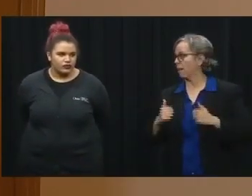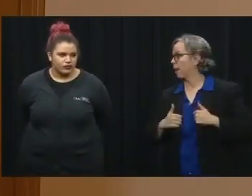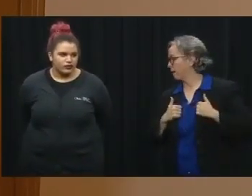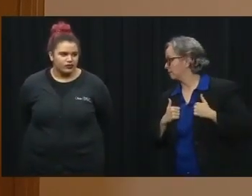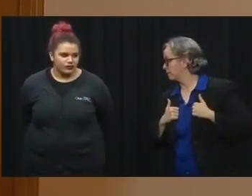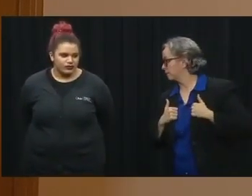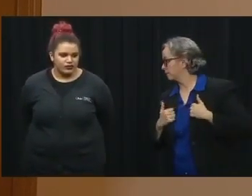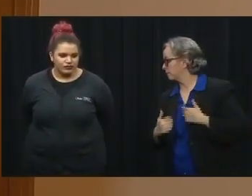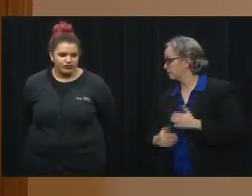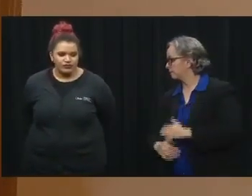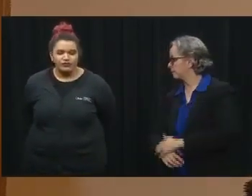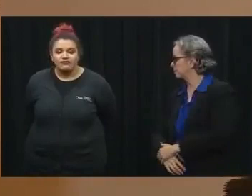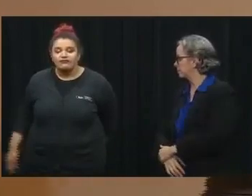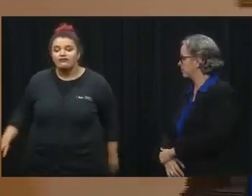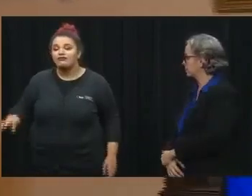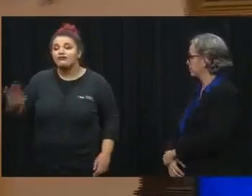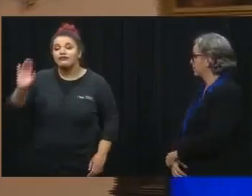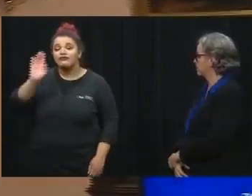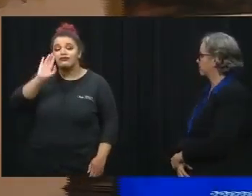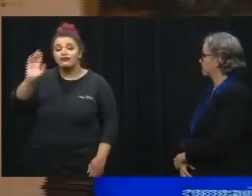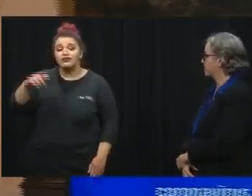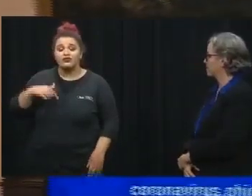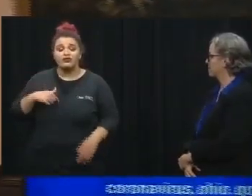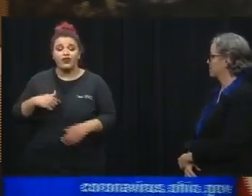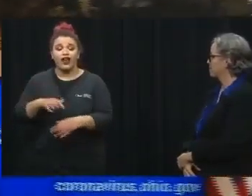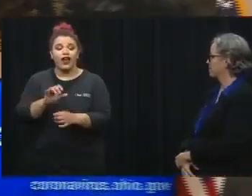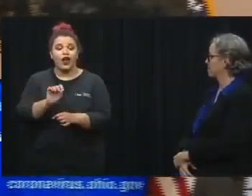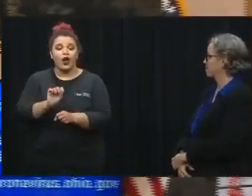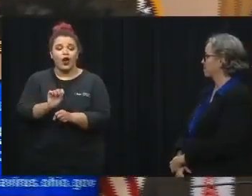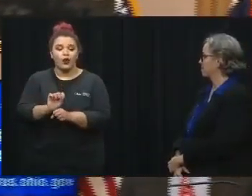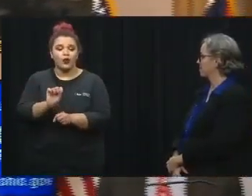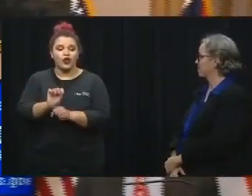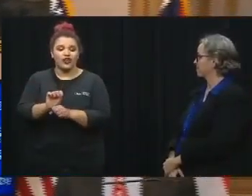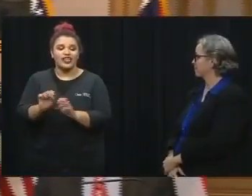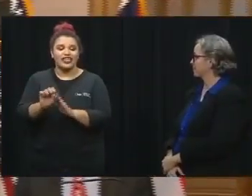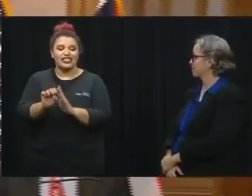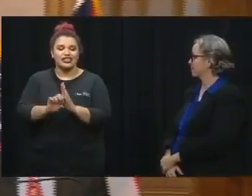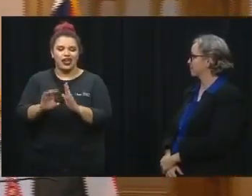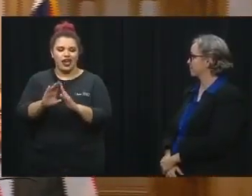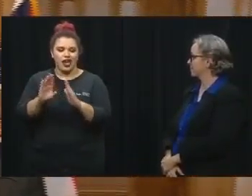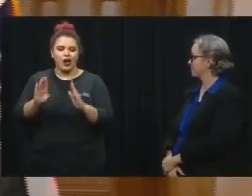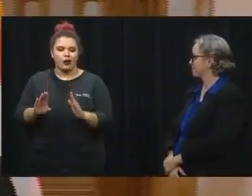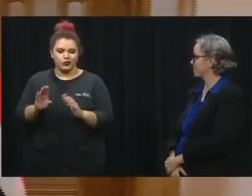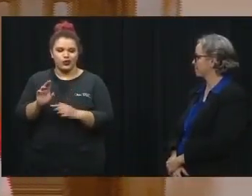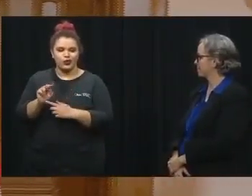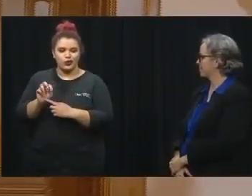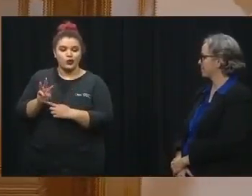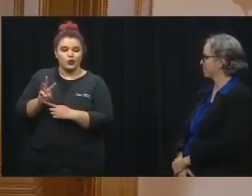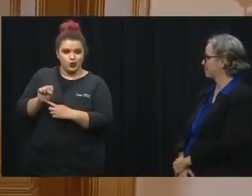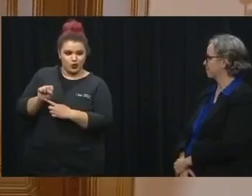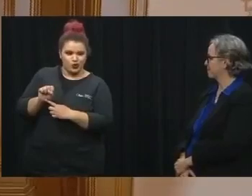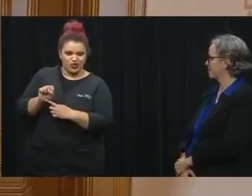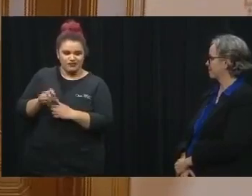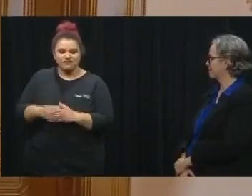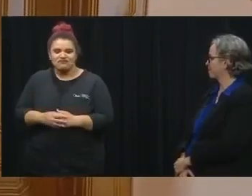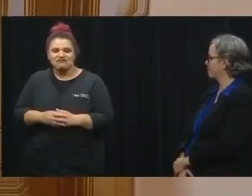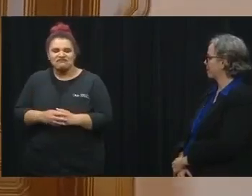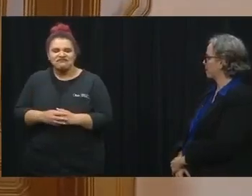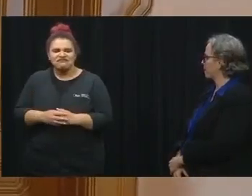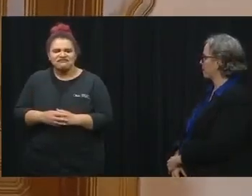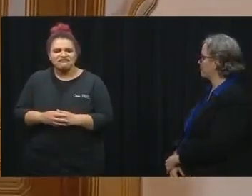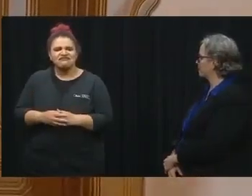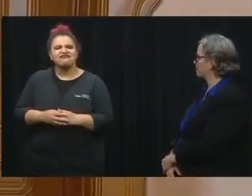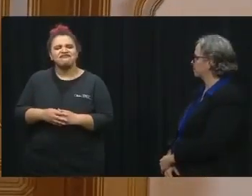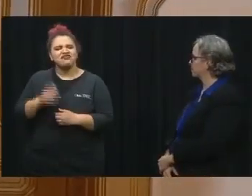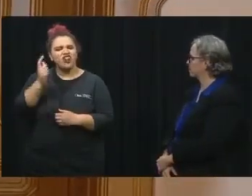Hi, Governor. Andy Chow with Ohio Public Radio and Television's State House News Bureau. I'm wondering if we could talk a little bit